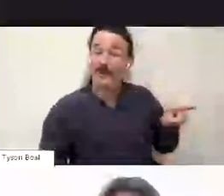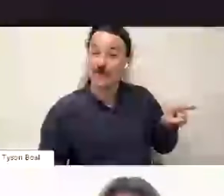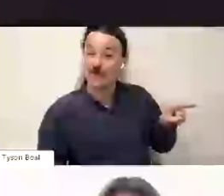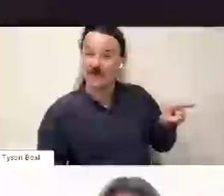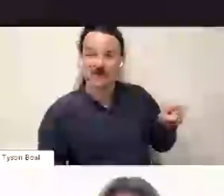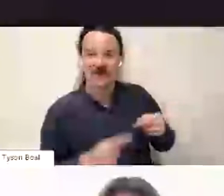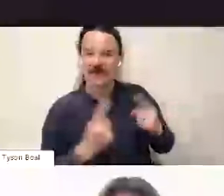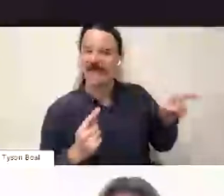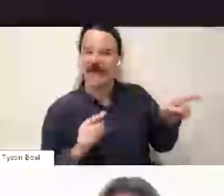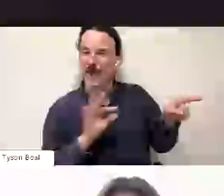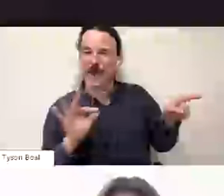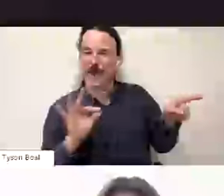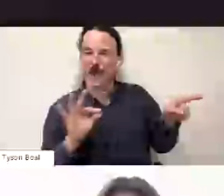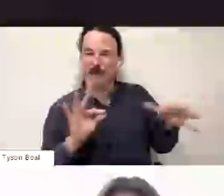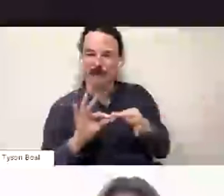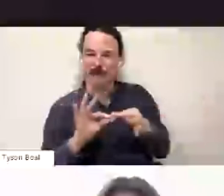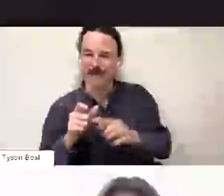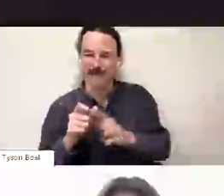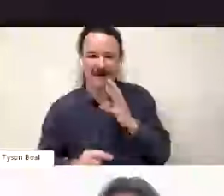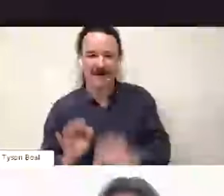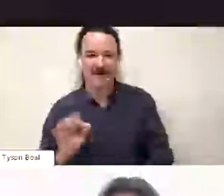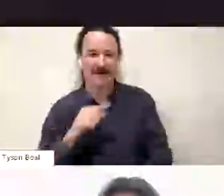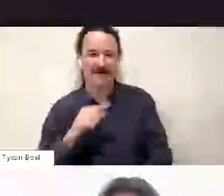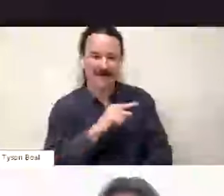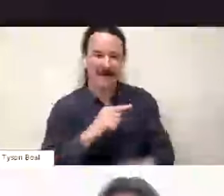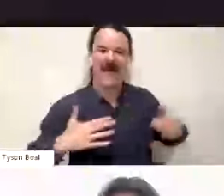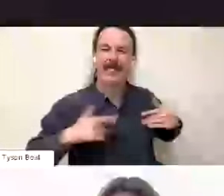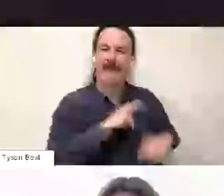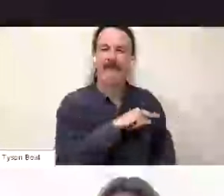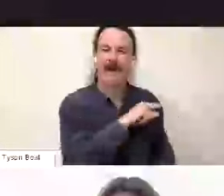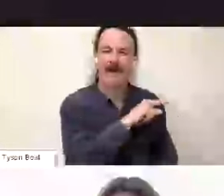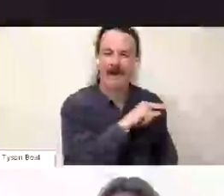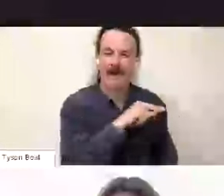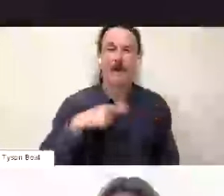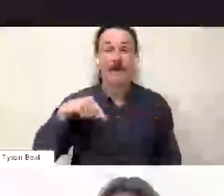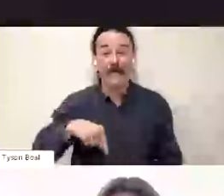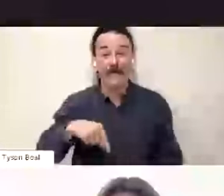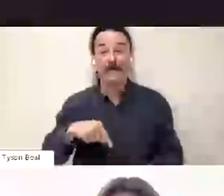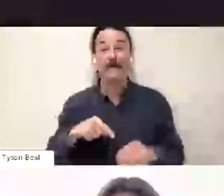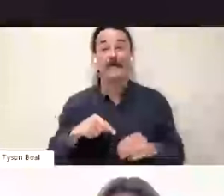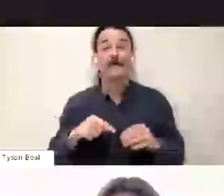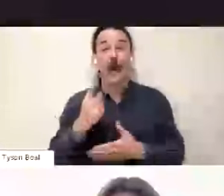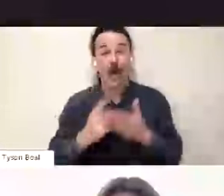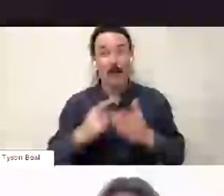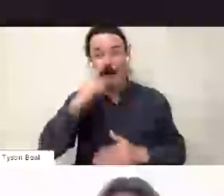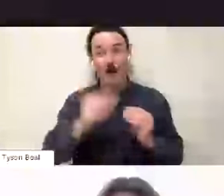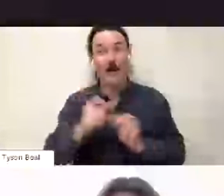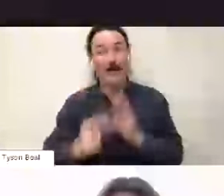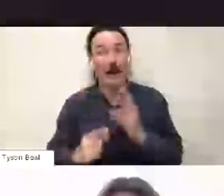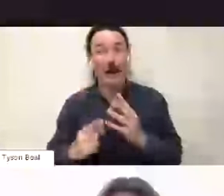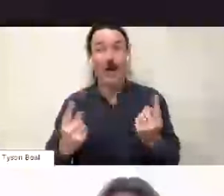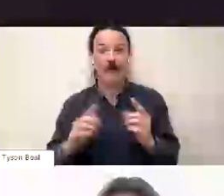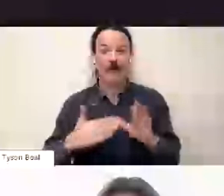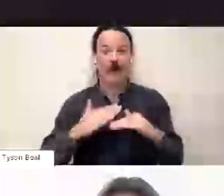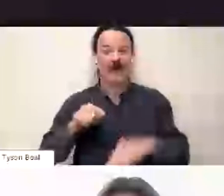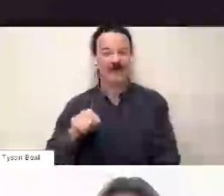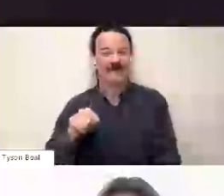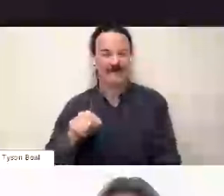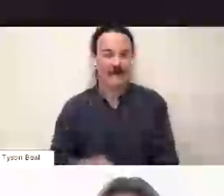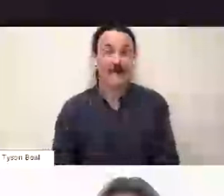for this to be a voice of and for First Nations people with disability. And in Queensland, there was the Aboriginal and Torres Strait